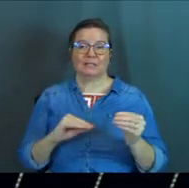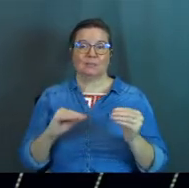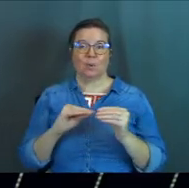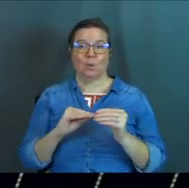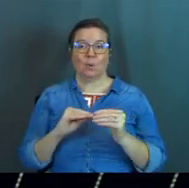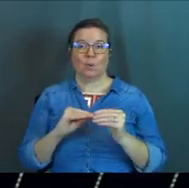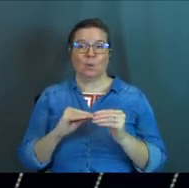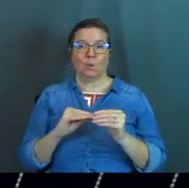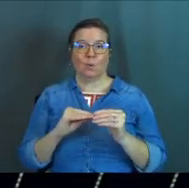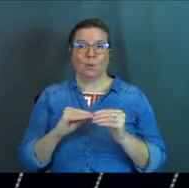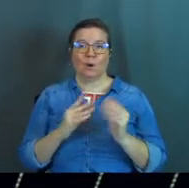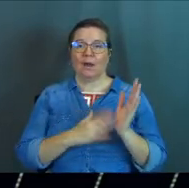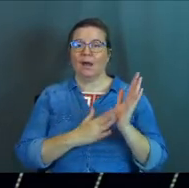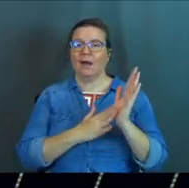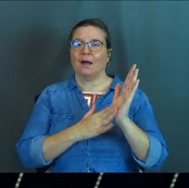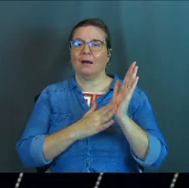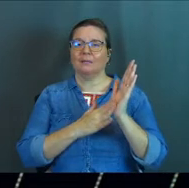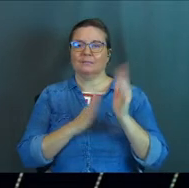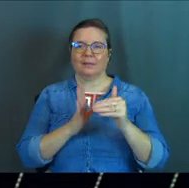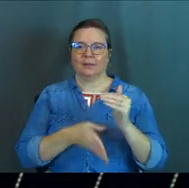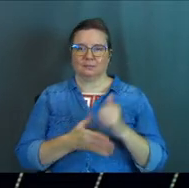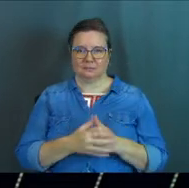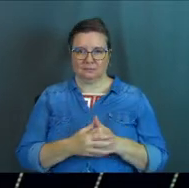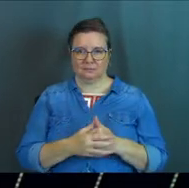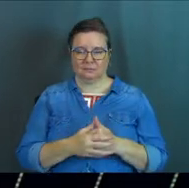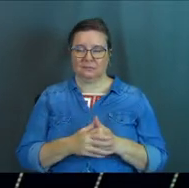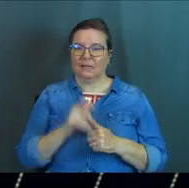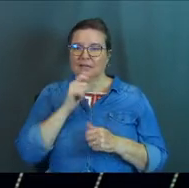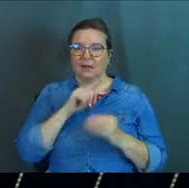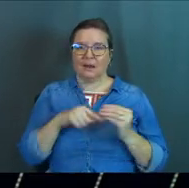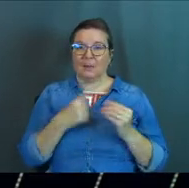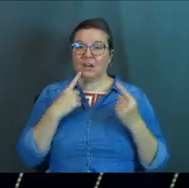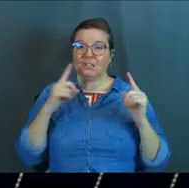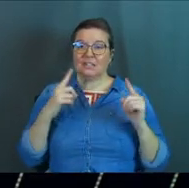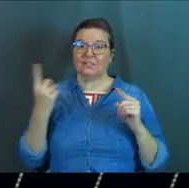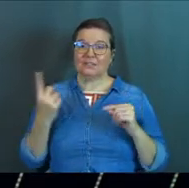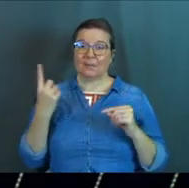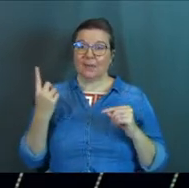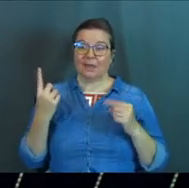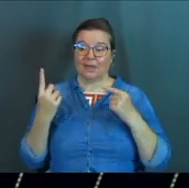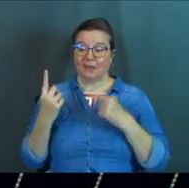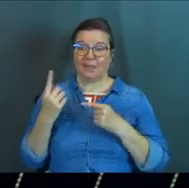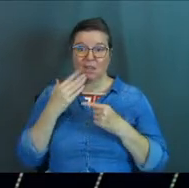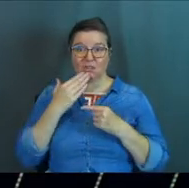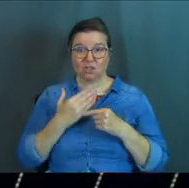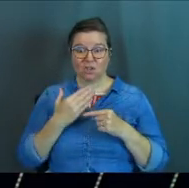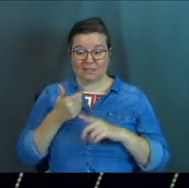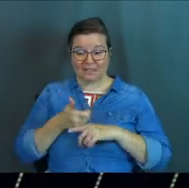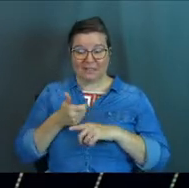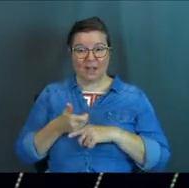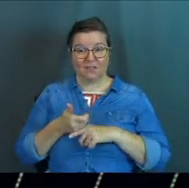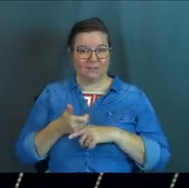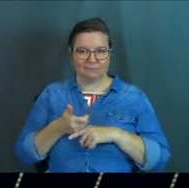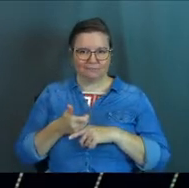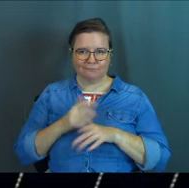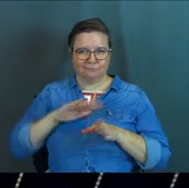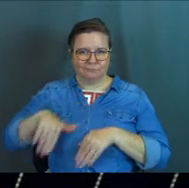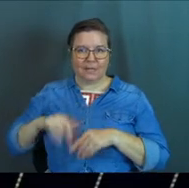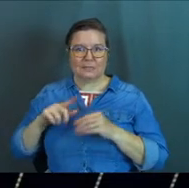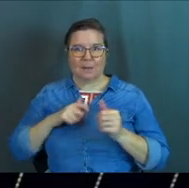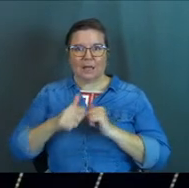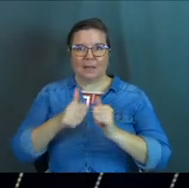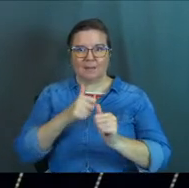more accolades at the end. It's not about achieving something that is good in and of itself. It's